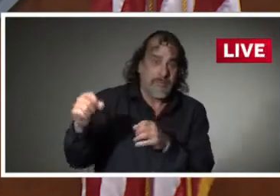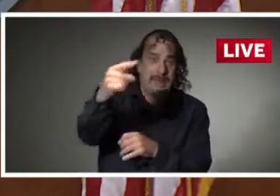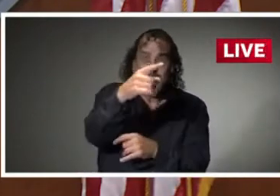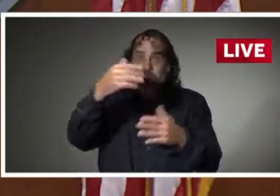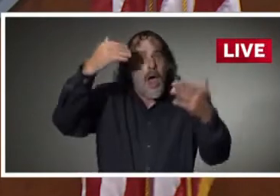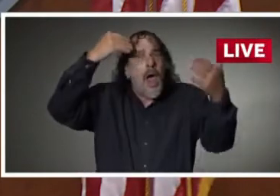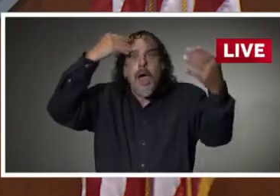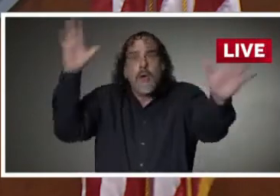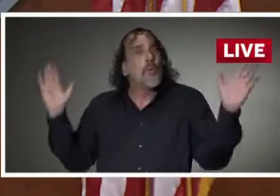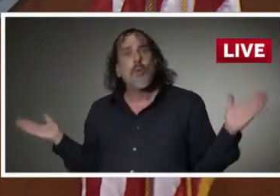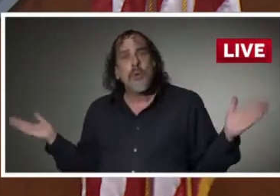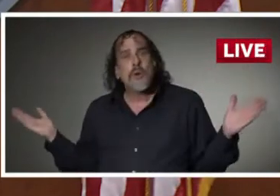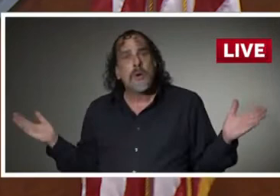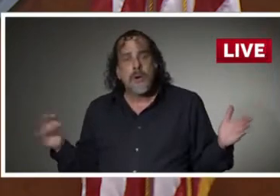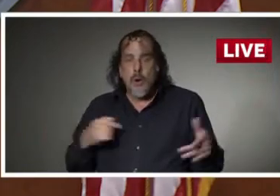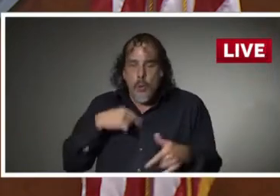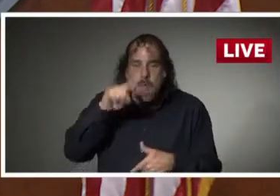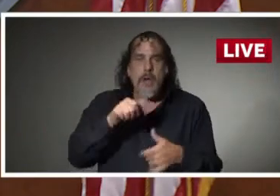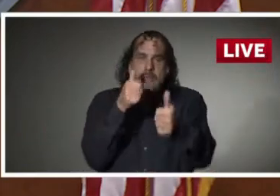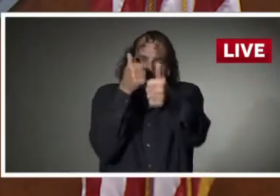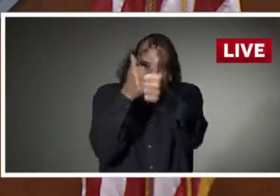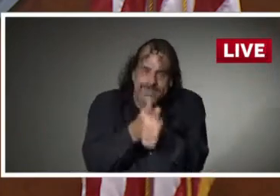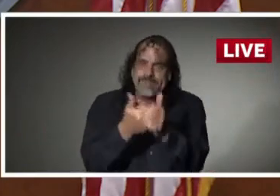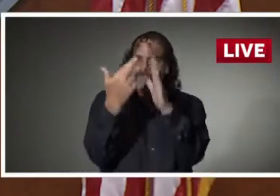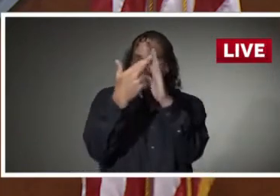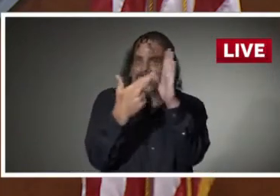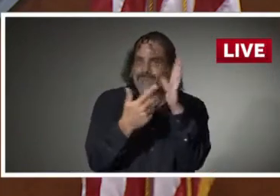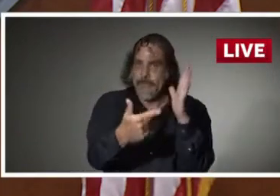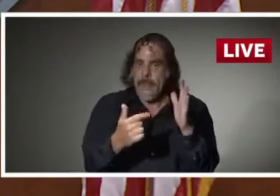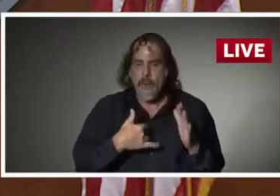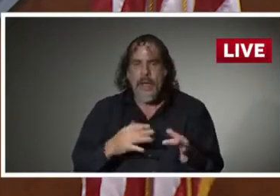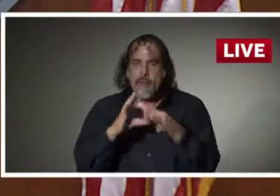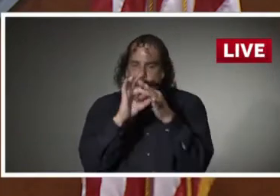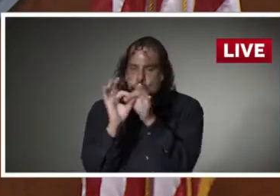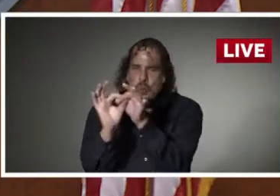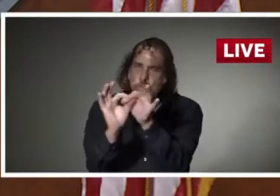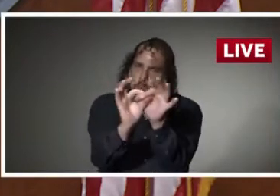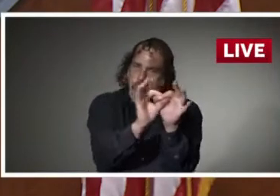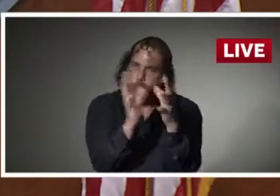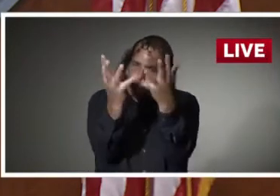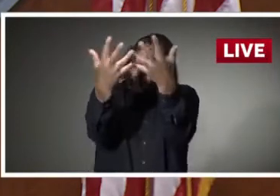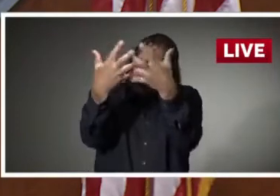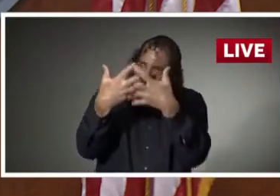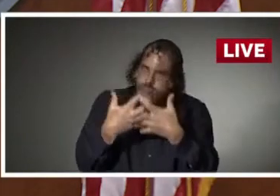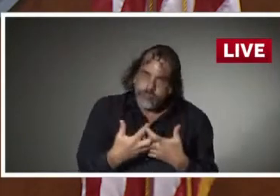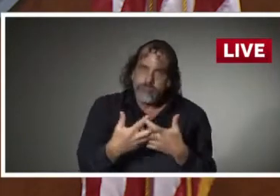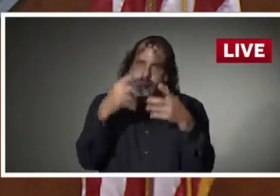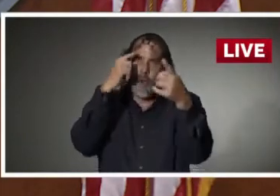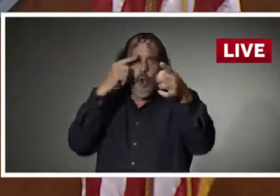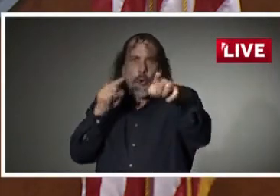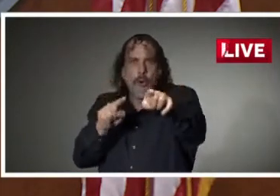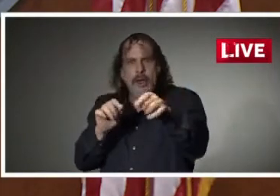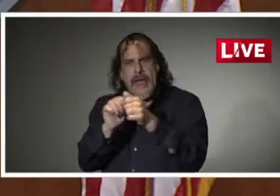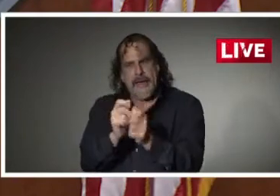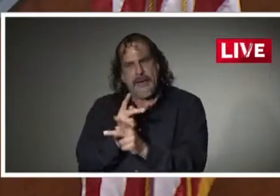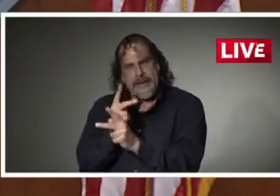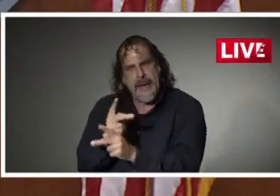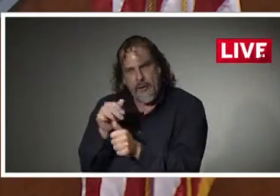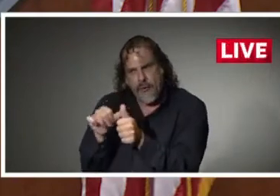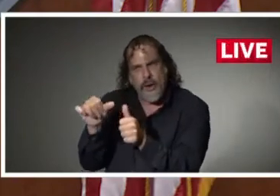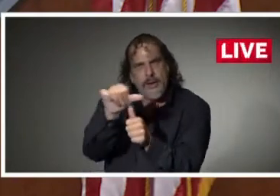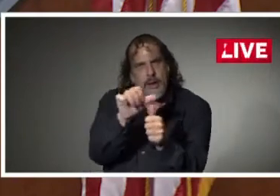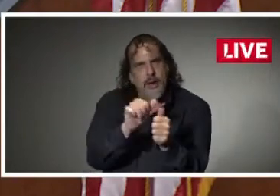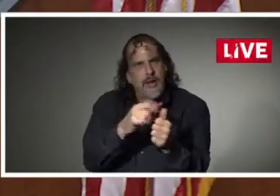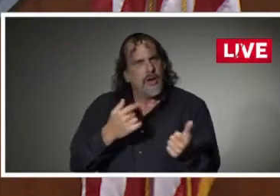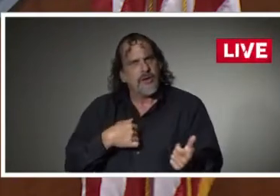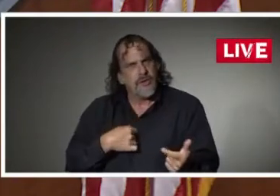We have to be smart. We have to work together. We have to care about one another enough to